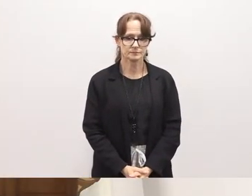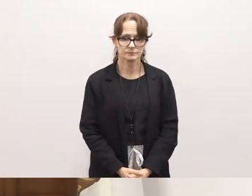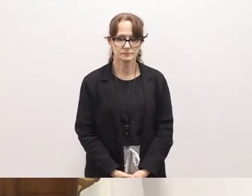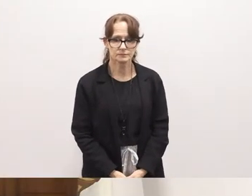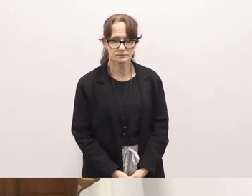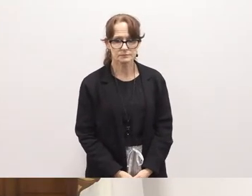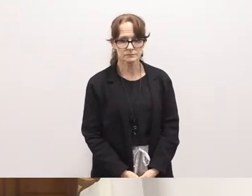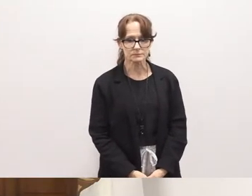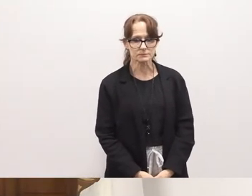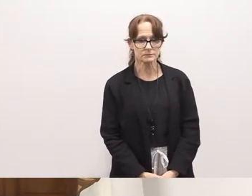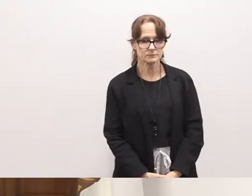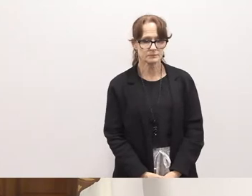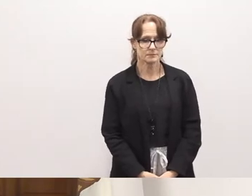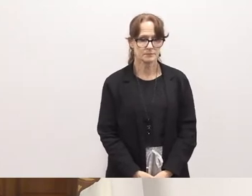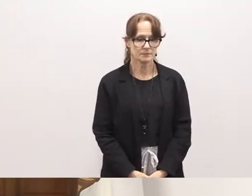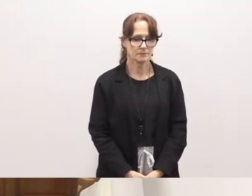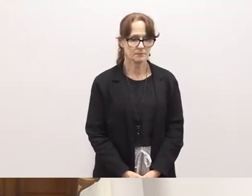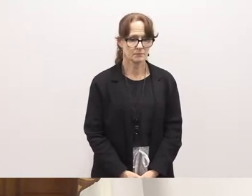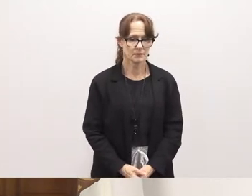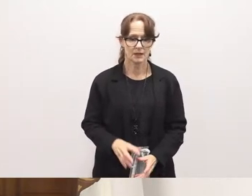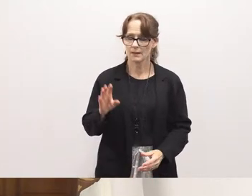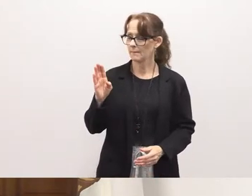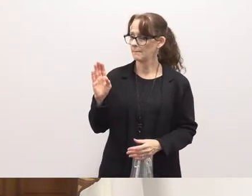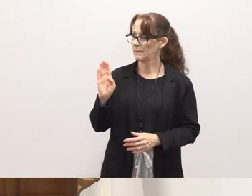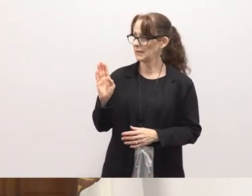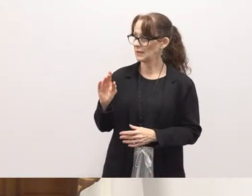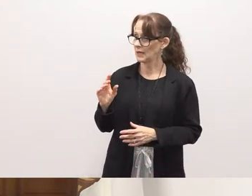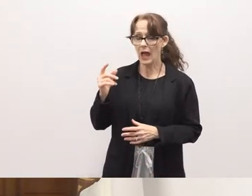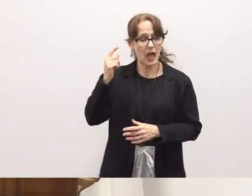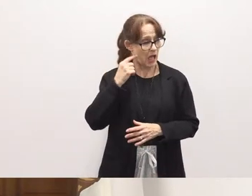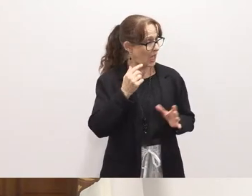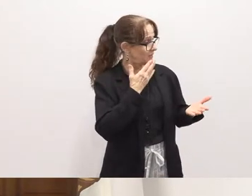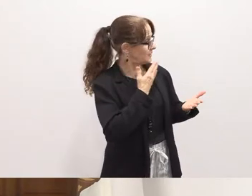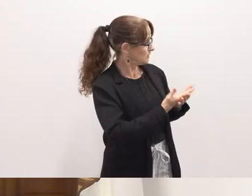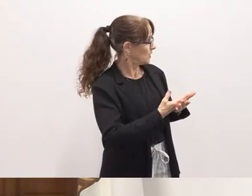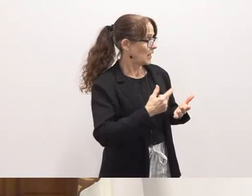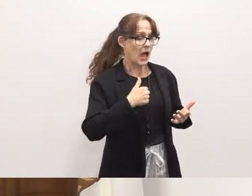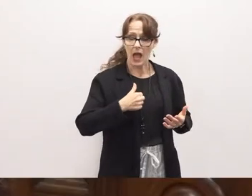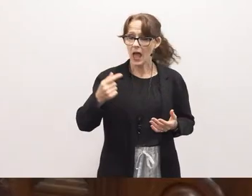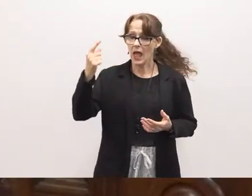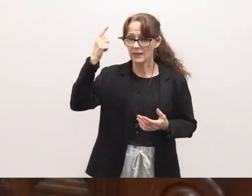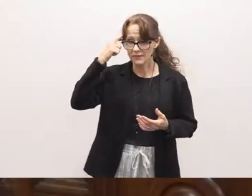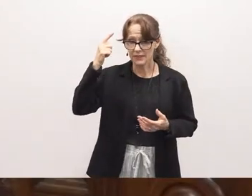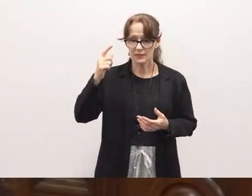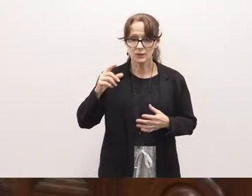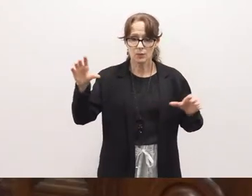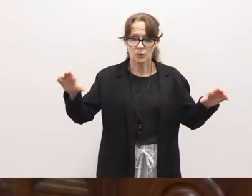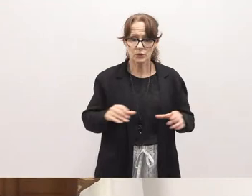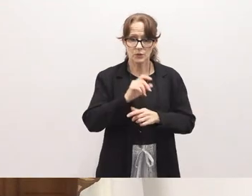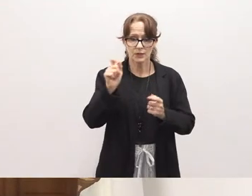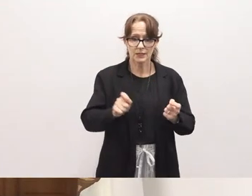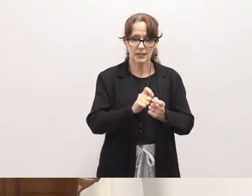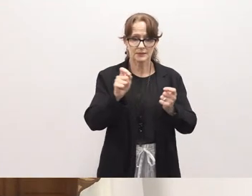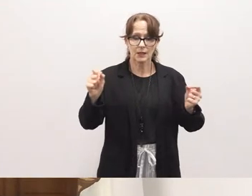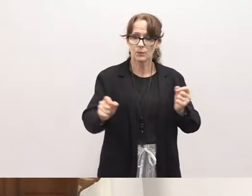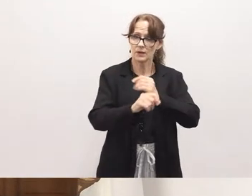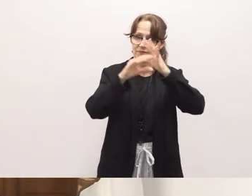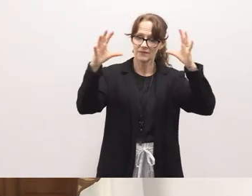But. So I think this is good. I think we're doing exactly what you and I envisioned us doing, Mr.